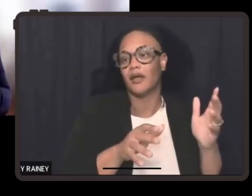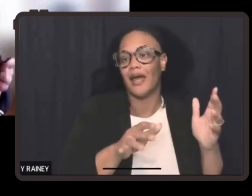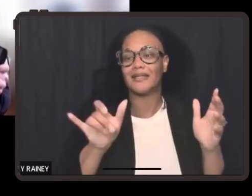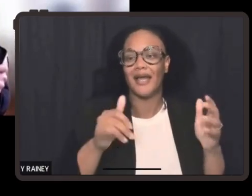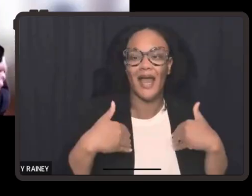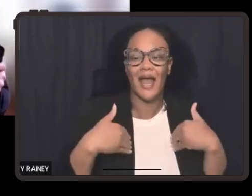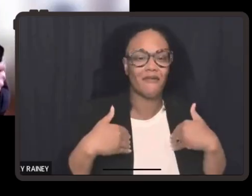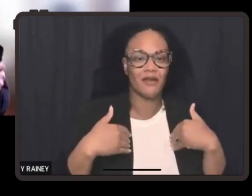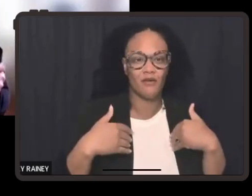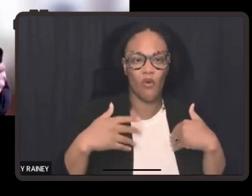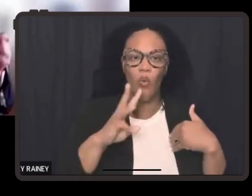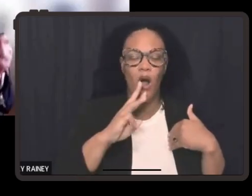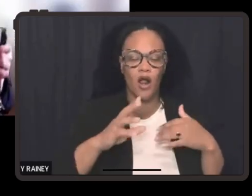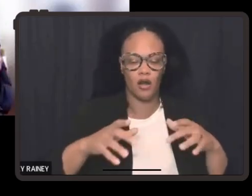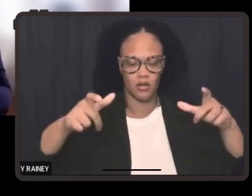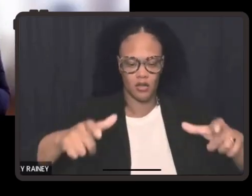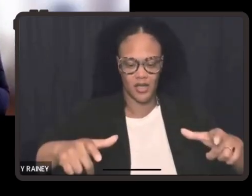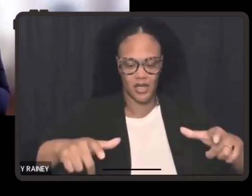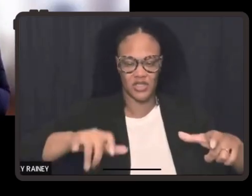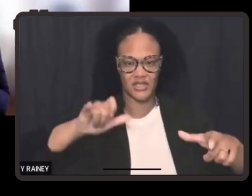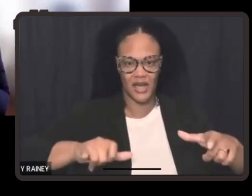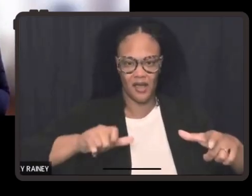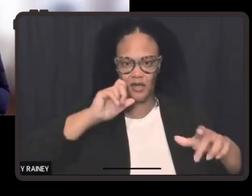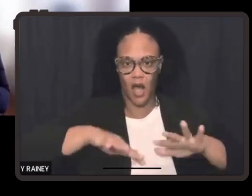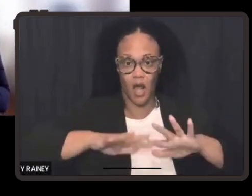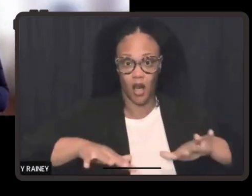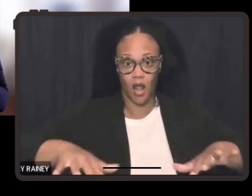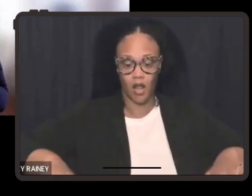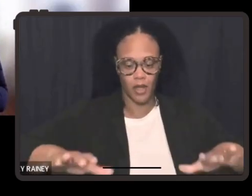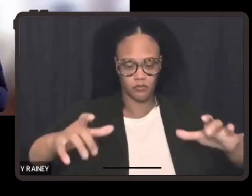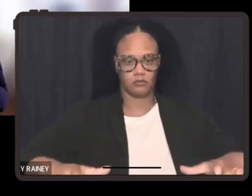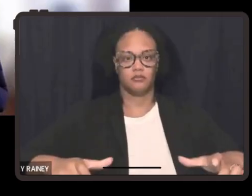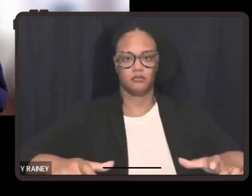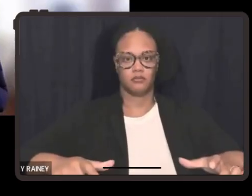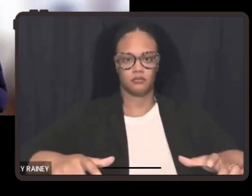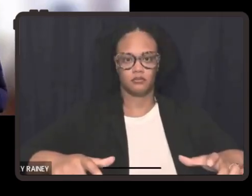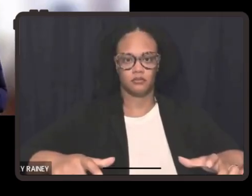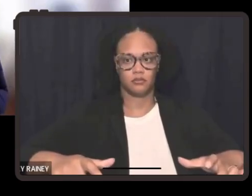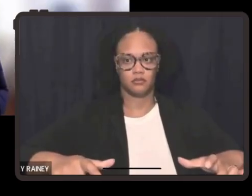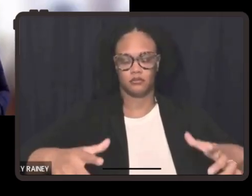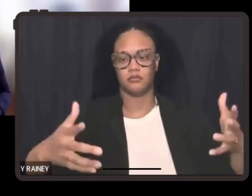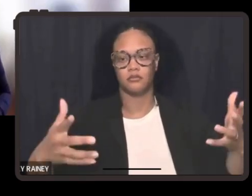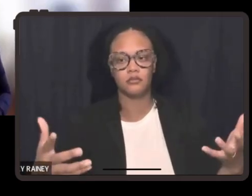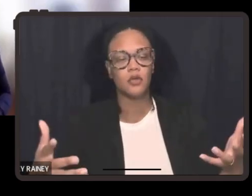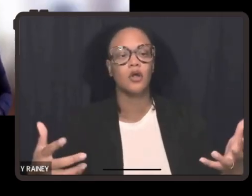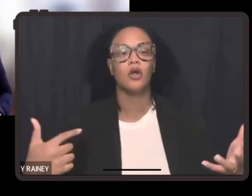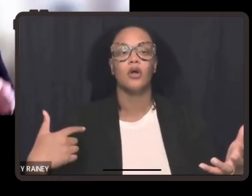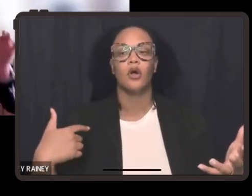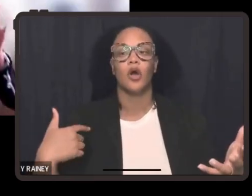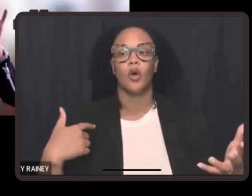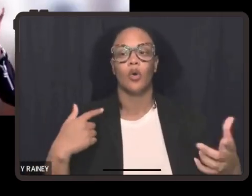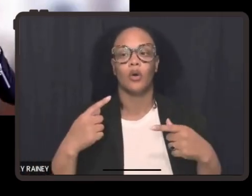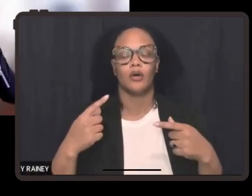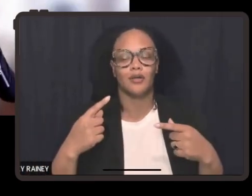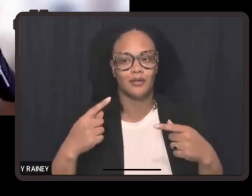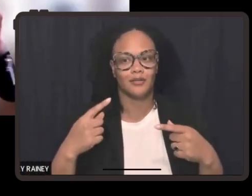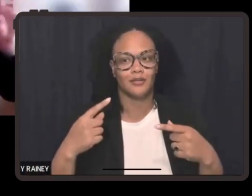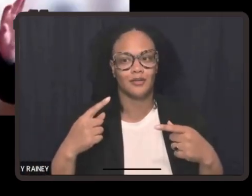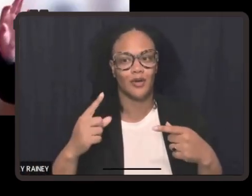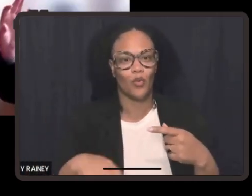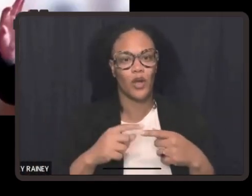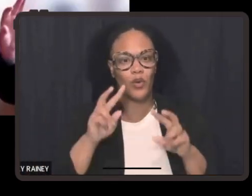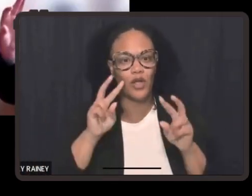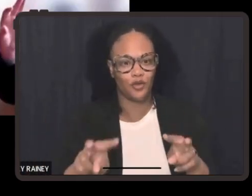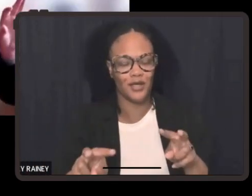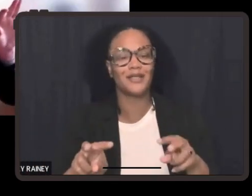all that fermentation happening. It's not moving. And when we looked at the zebrafish, we saw the